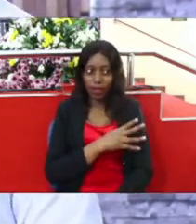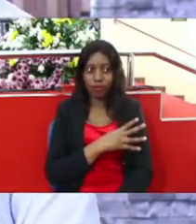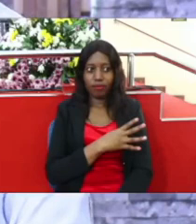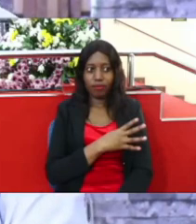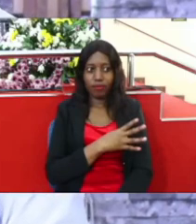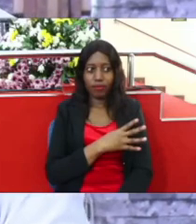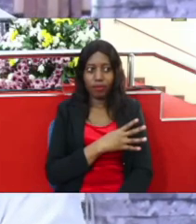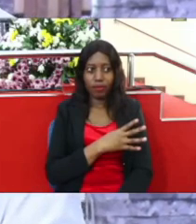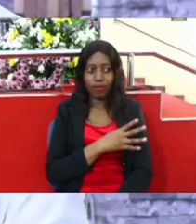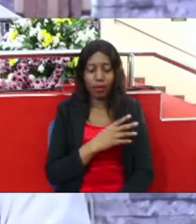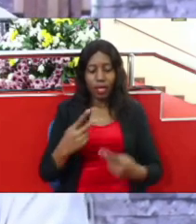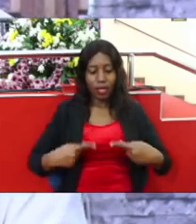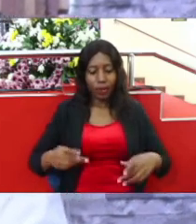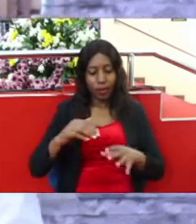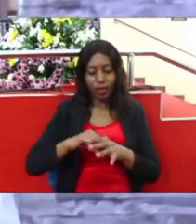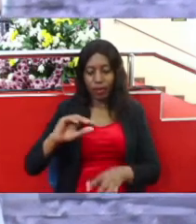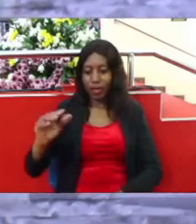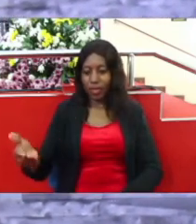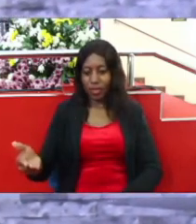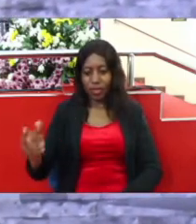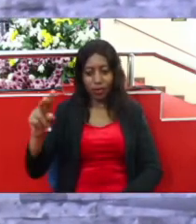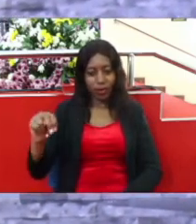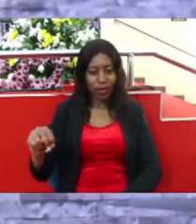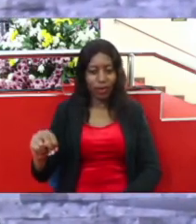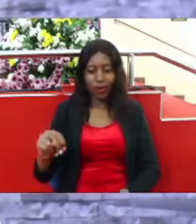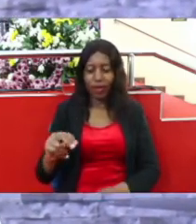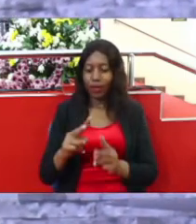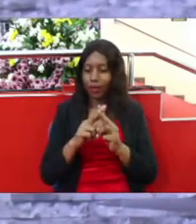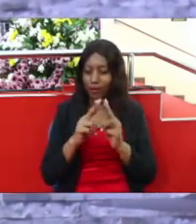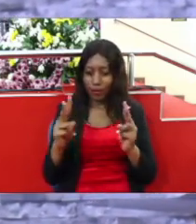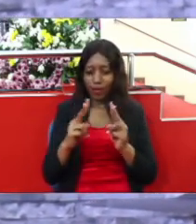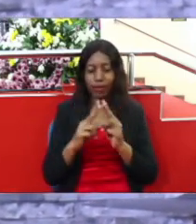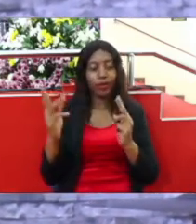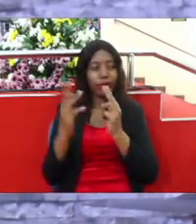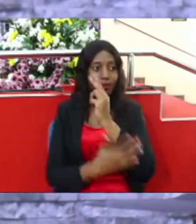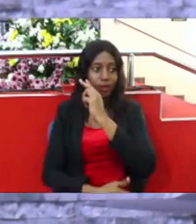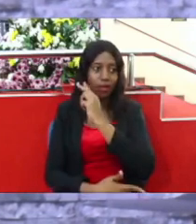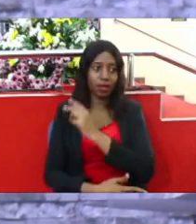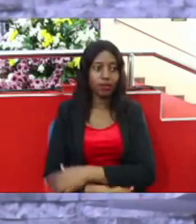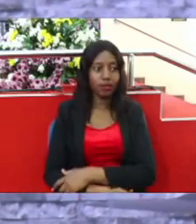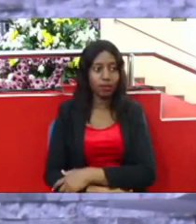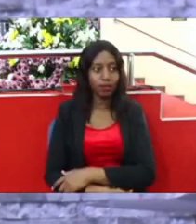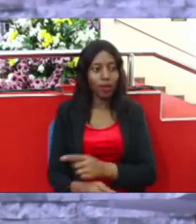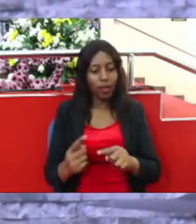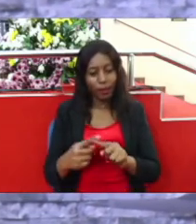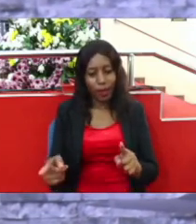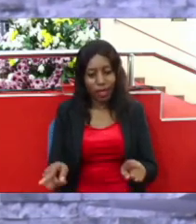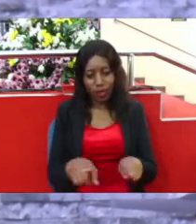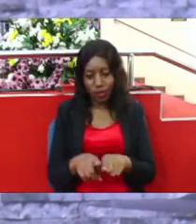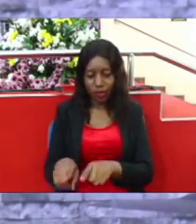cruelty of the Ninevites. Huo ndio ulikuwa ukatili wa Wanineve. But even in that condition God